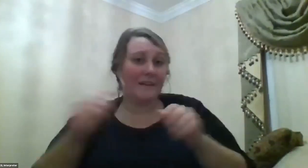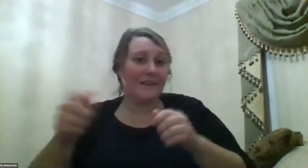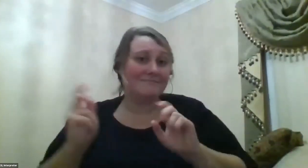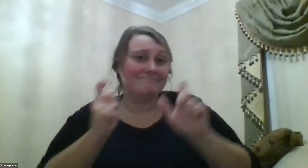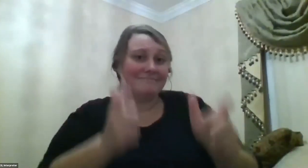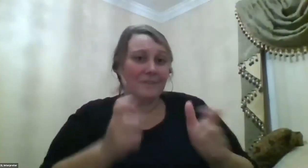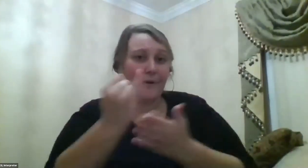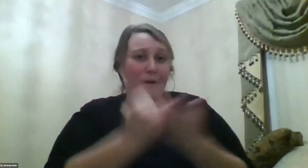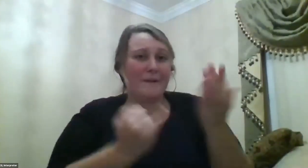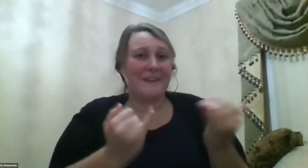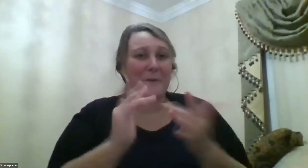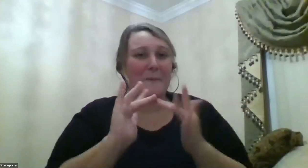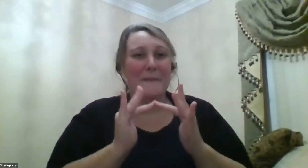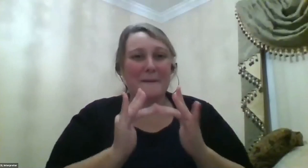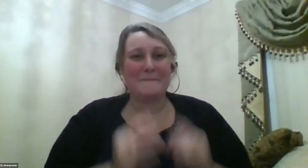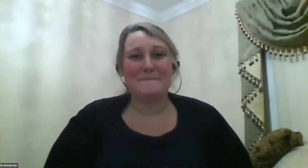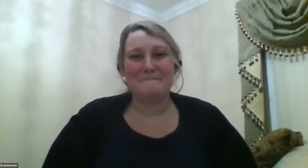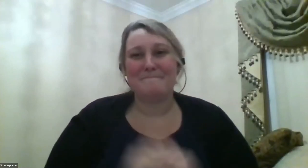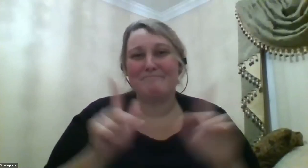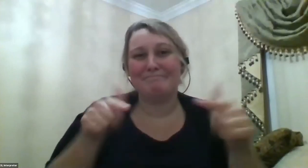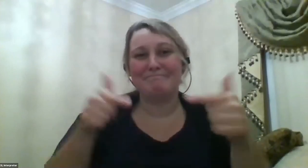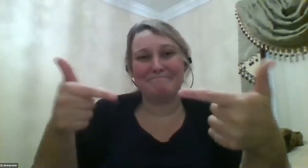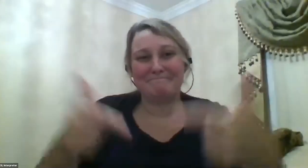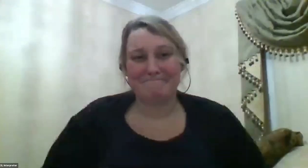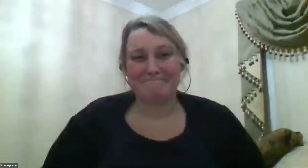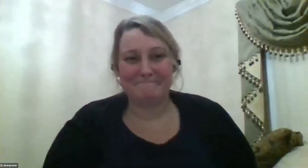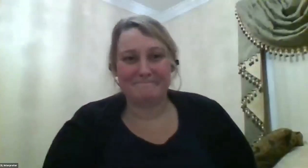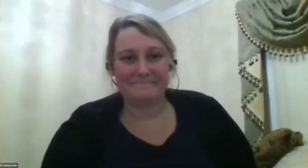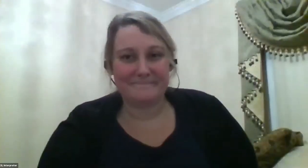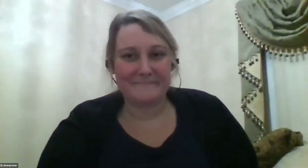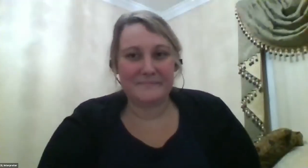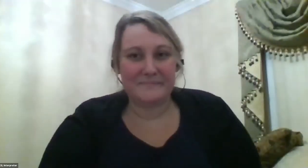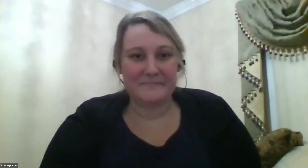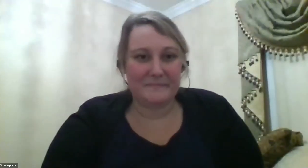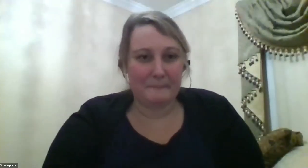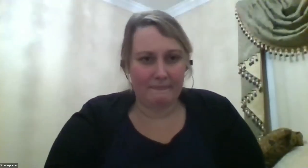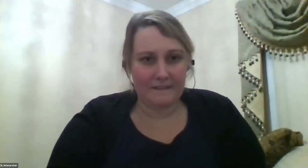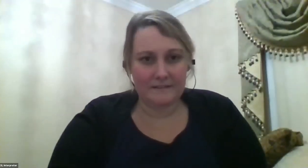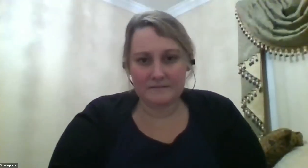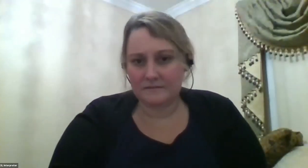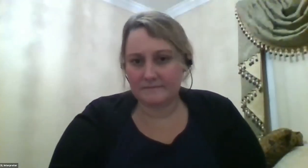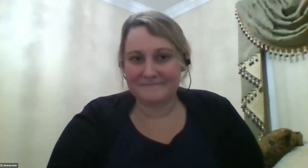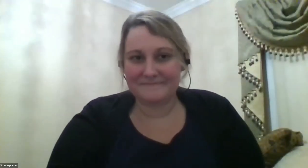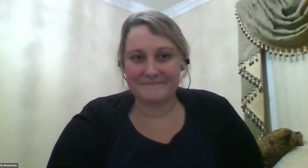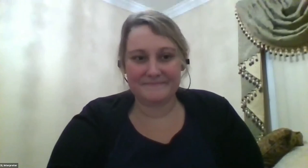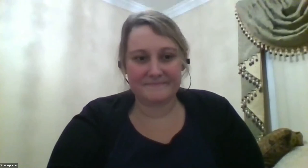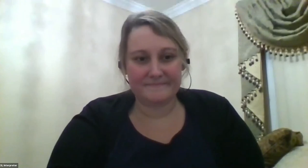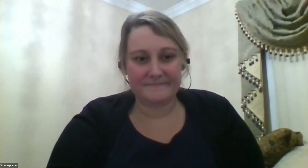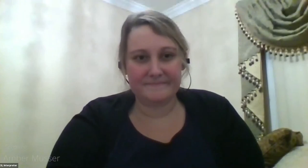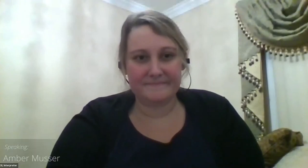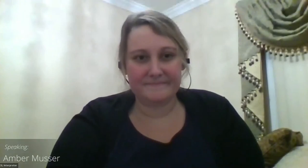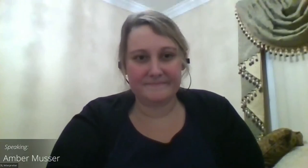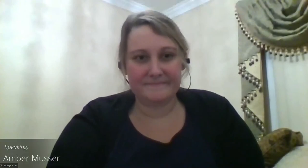yeah. Yeah. Um, so we have two last questions. I'll sort of combine them so you can decide